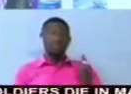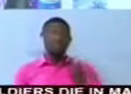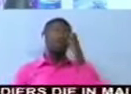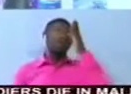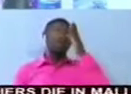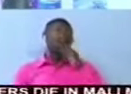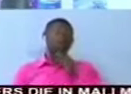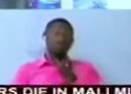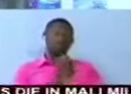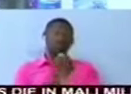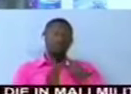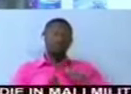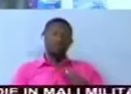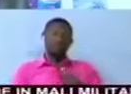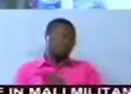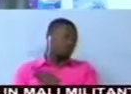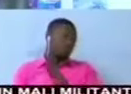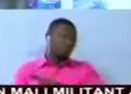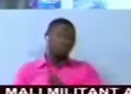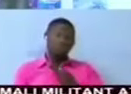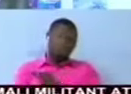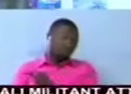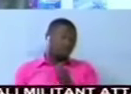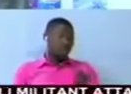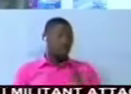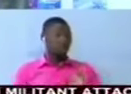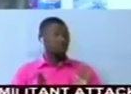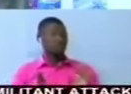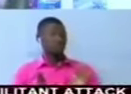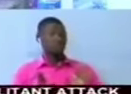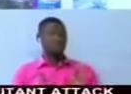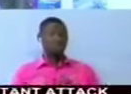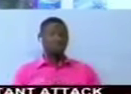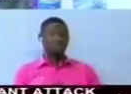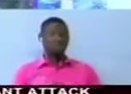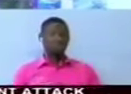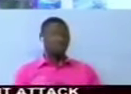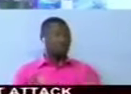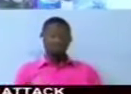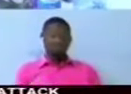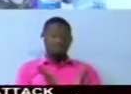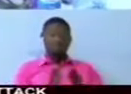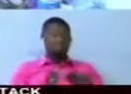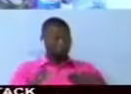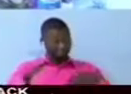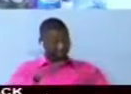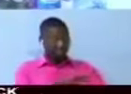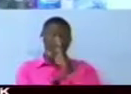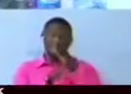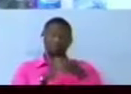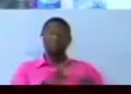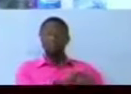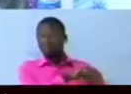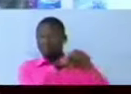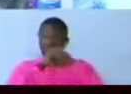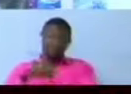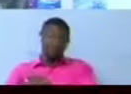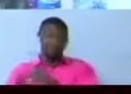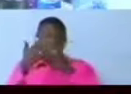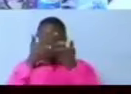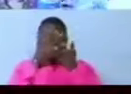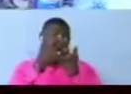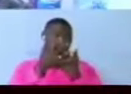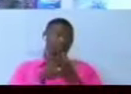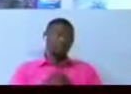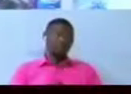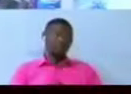who protected me, but not him. Wow. Yes. Ñu boom ñu yobbu ñu ci cell bi. And we were all taken to the cells. Ñun ñep ci cell